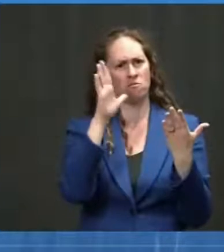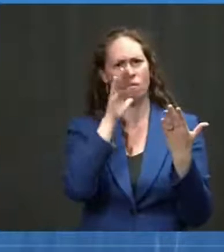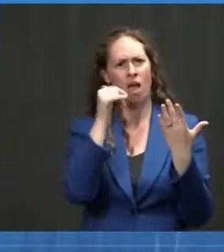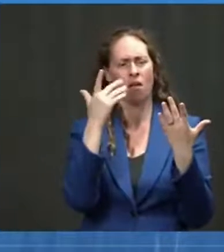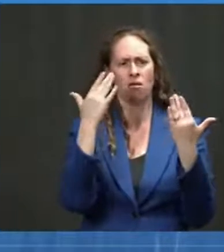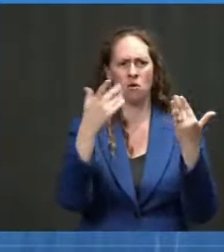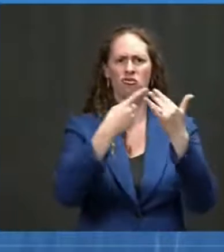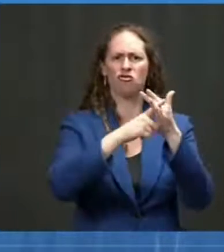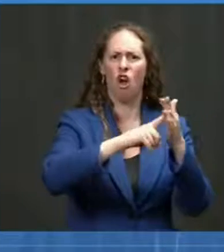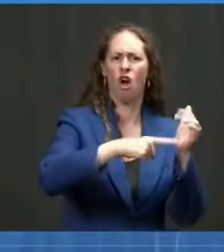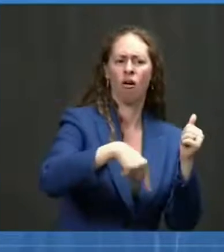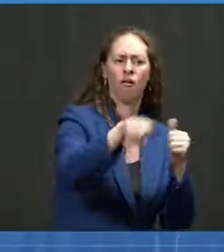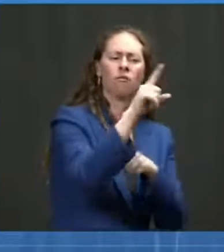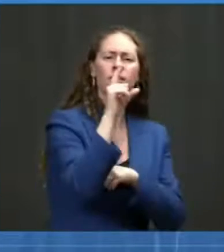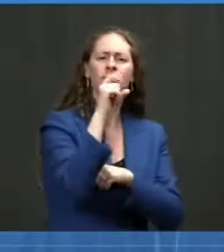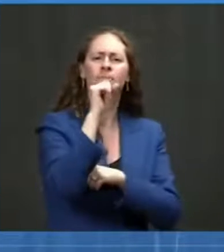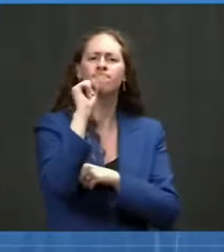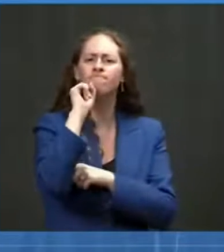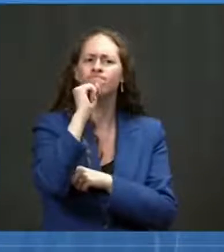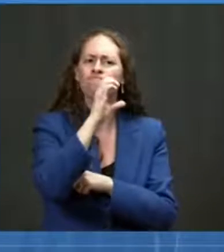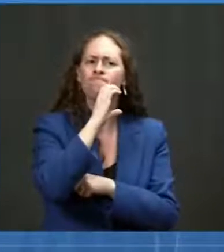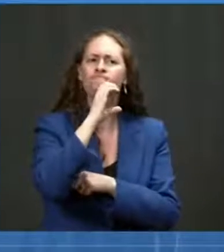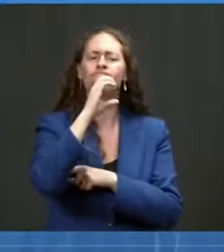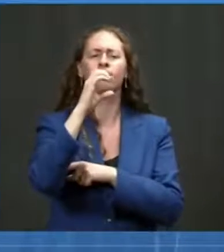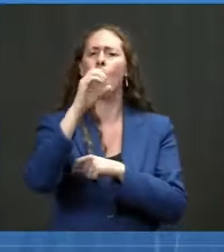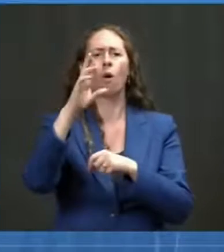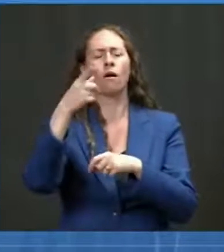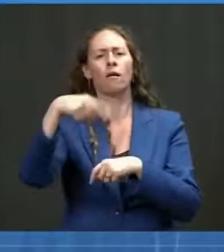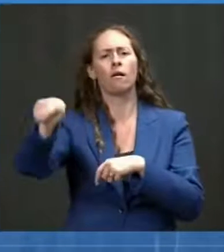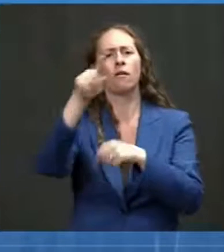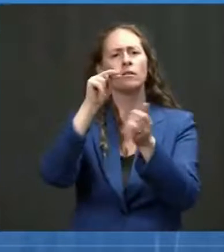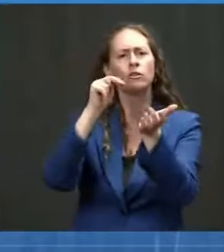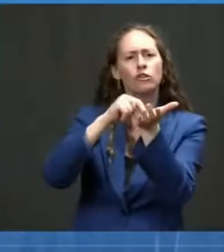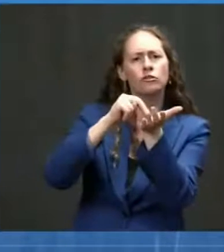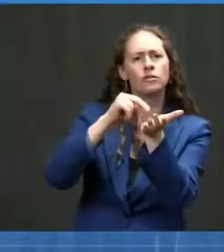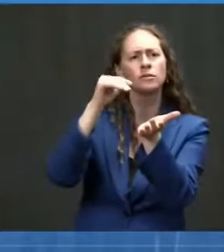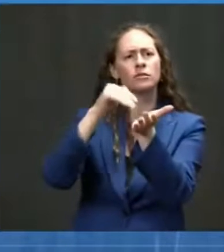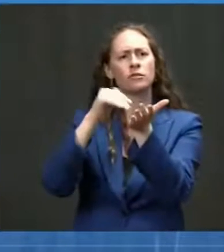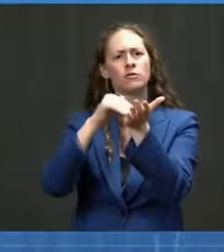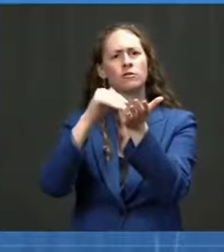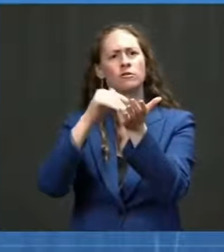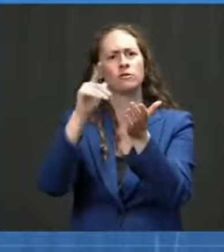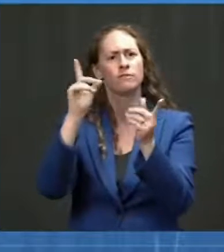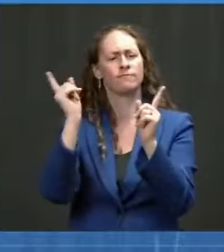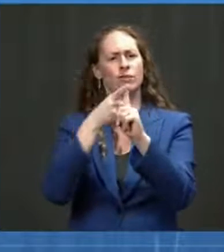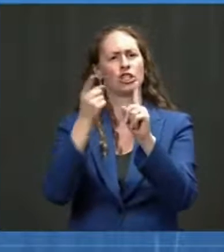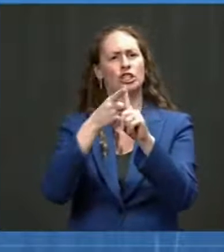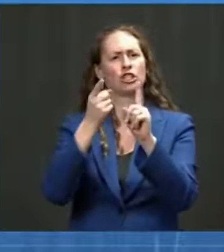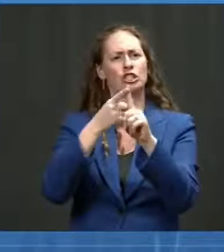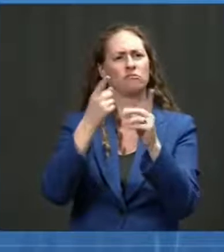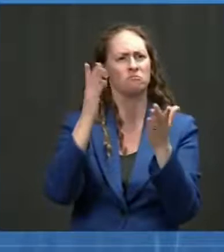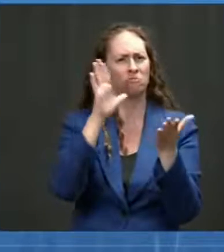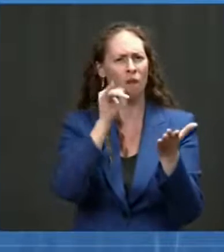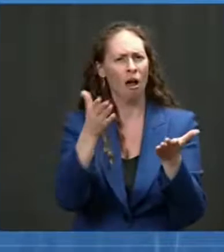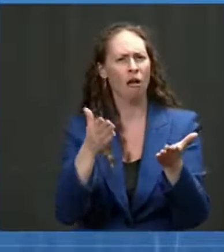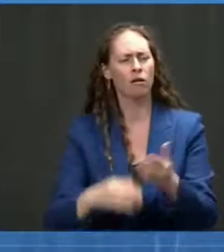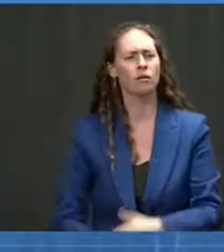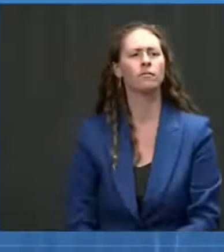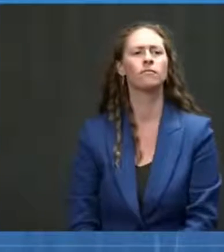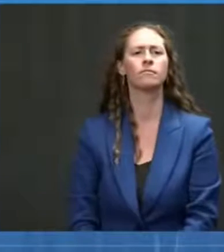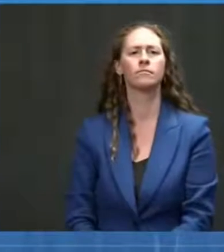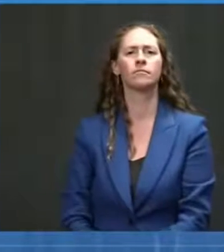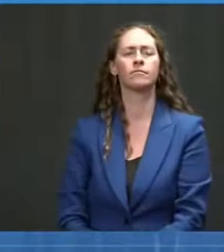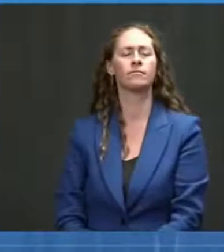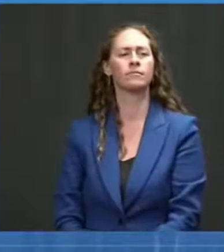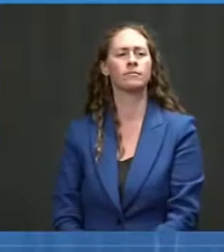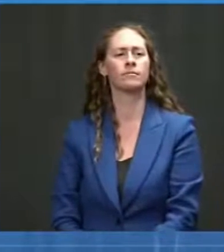secondly, you say in this statement that the protection against severe disease, hospitalization, and death could diminish. How certain are